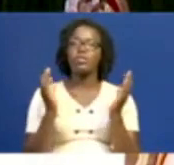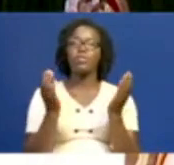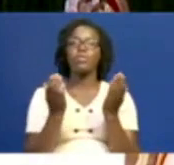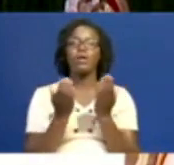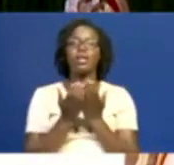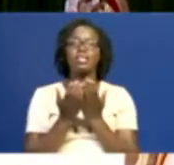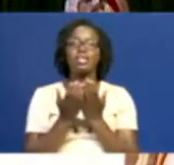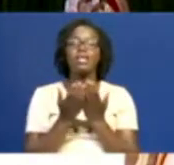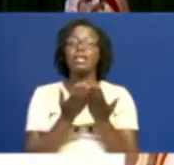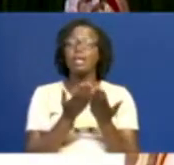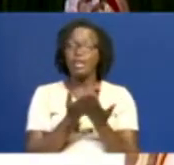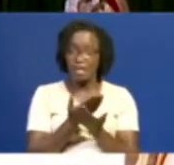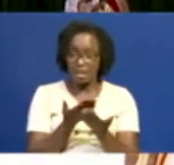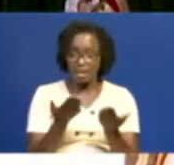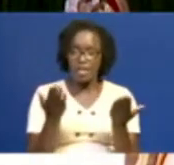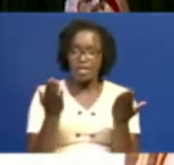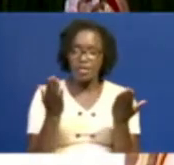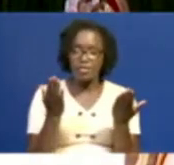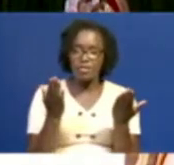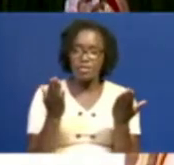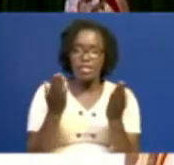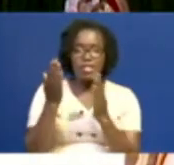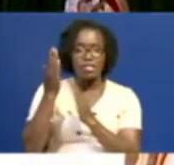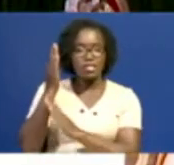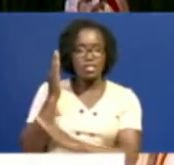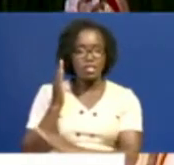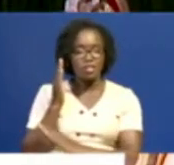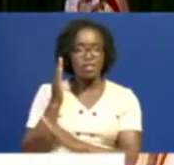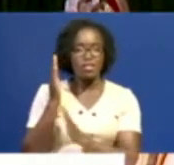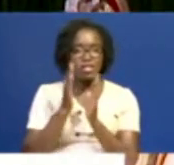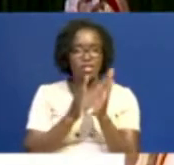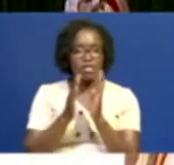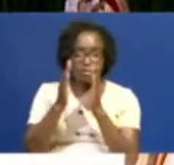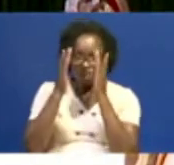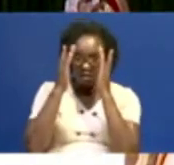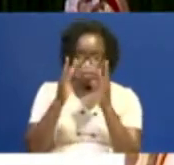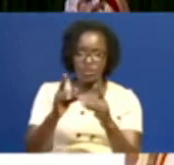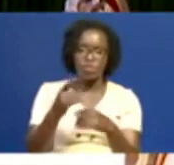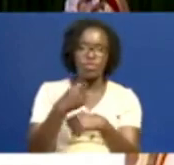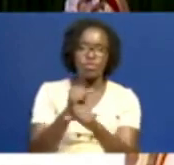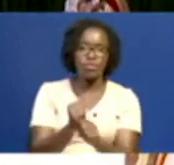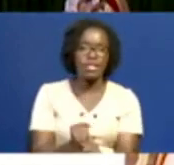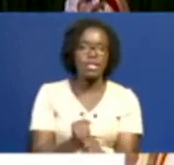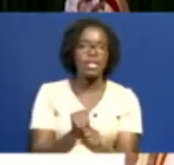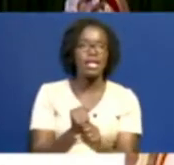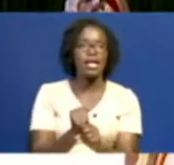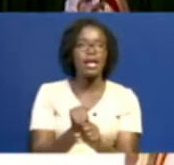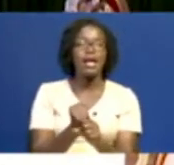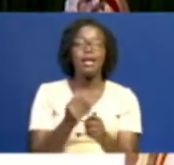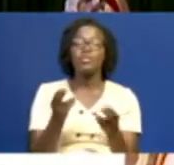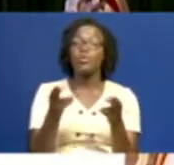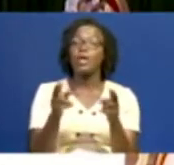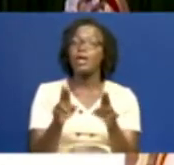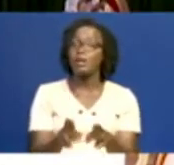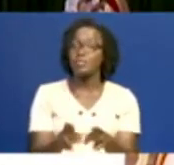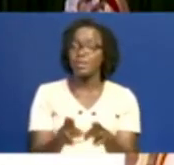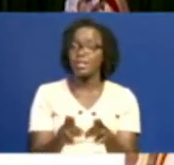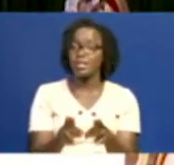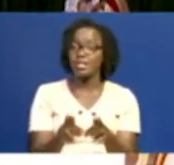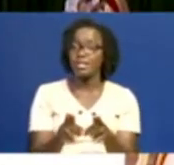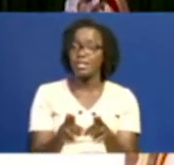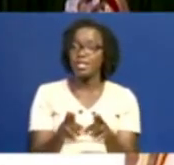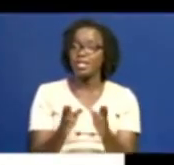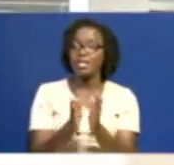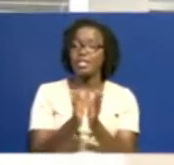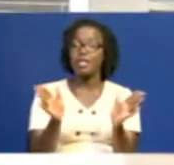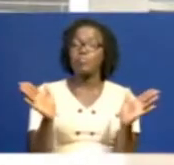allows the discourse of security, strategy, decision making to happen in a